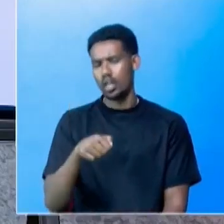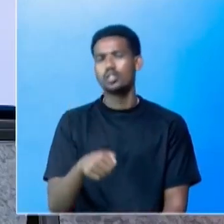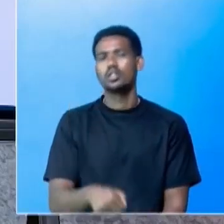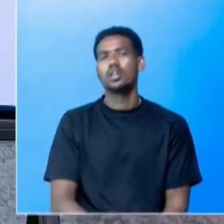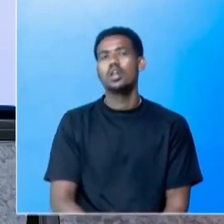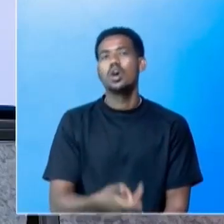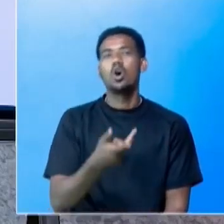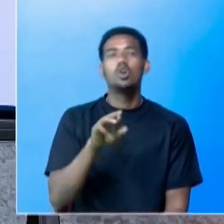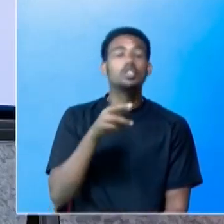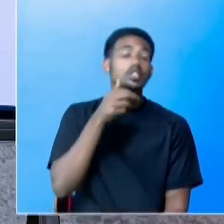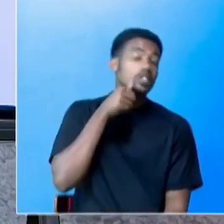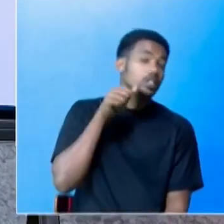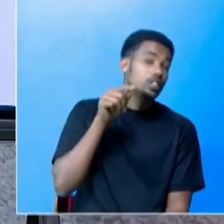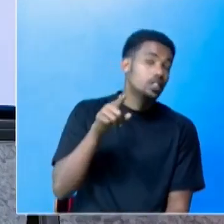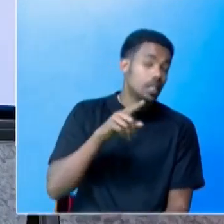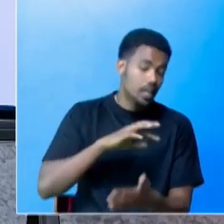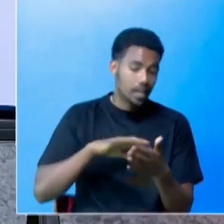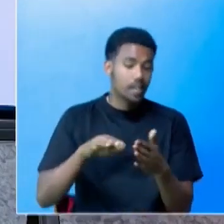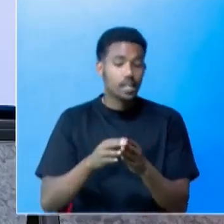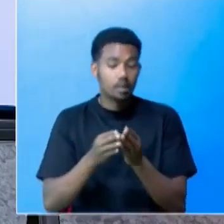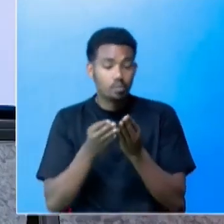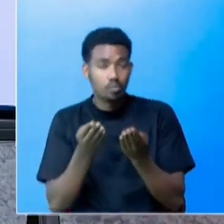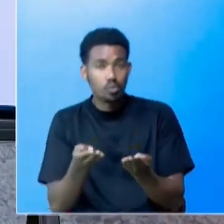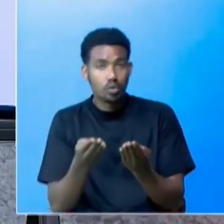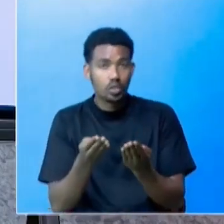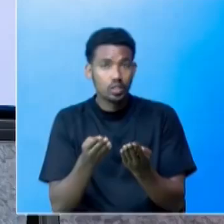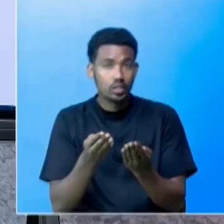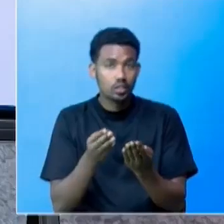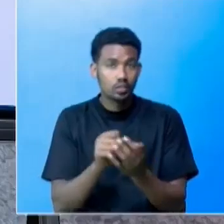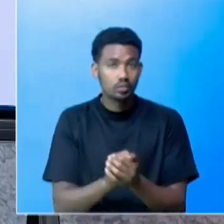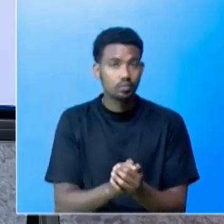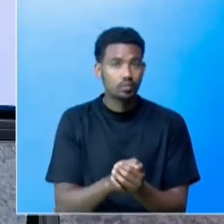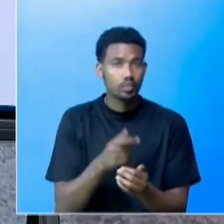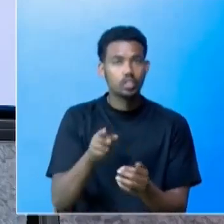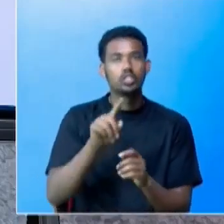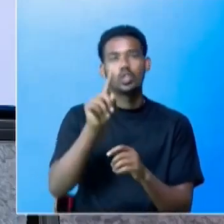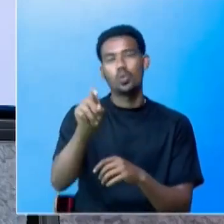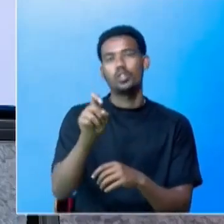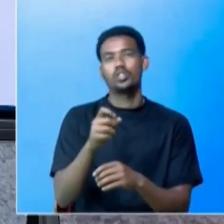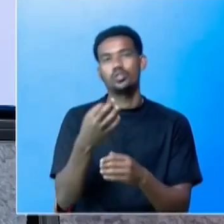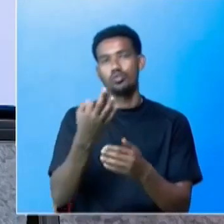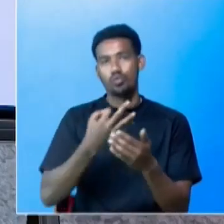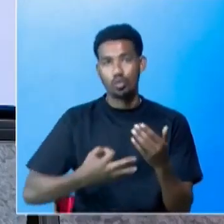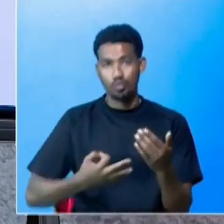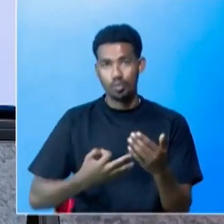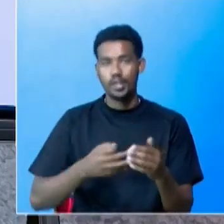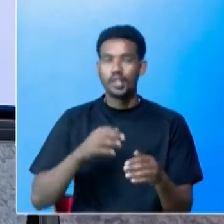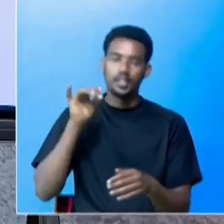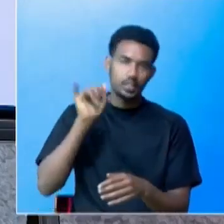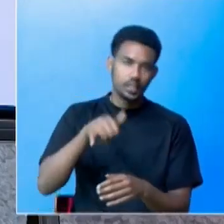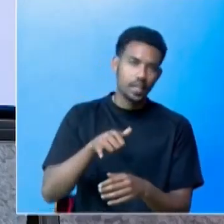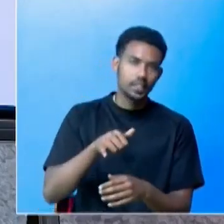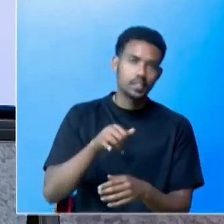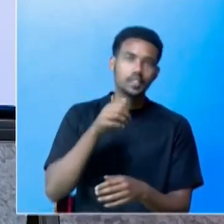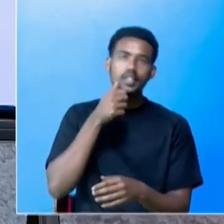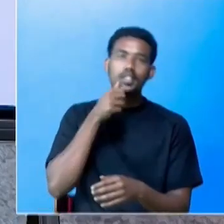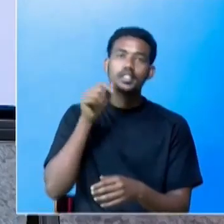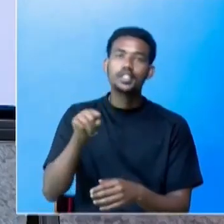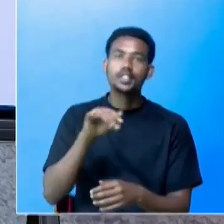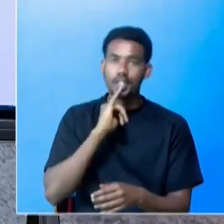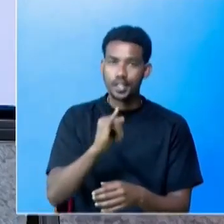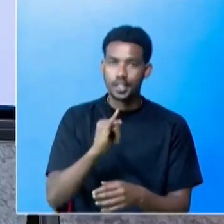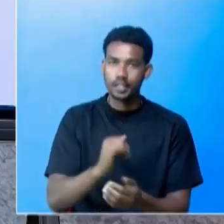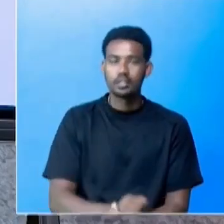she reading a book? Is she reading a book? This is the question form. Yes, she is.